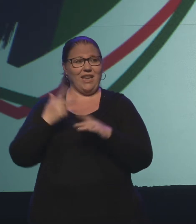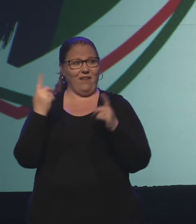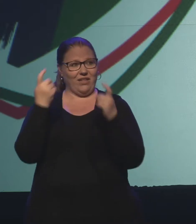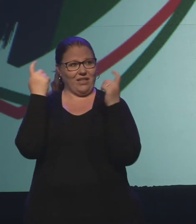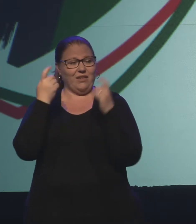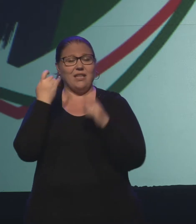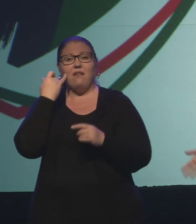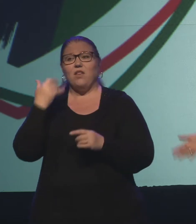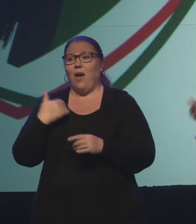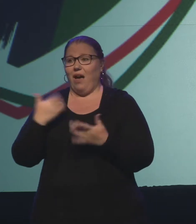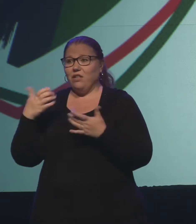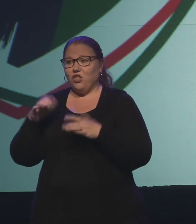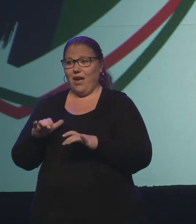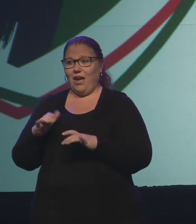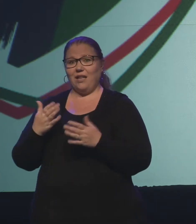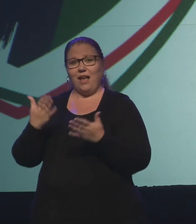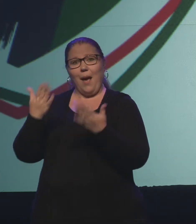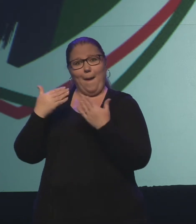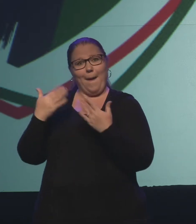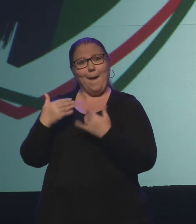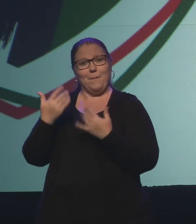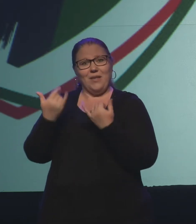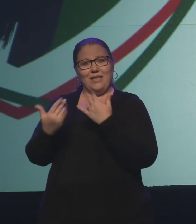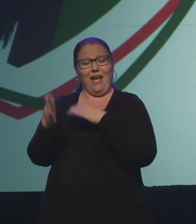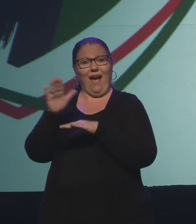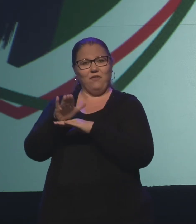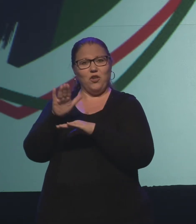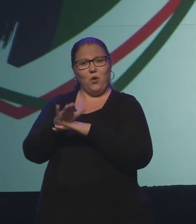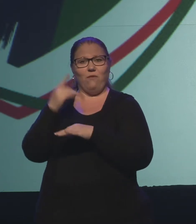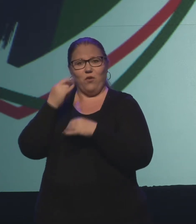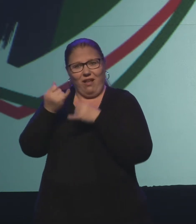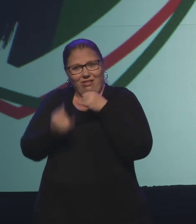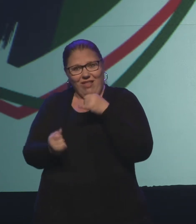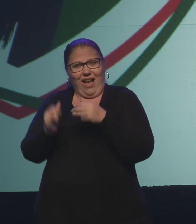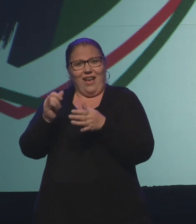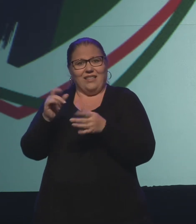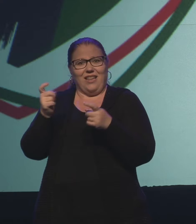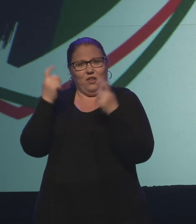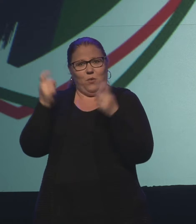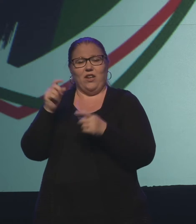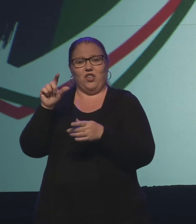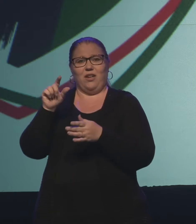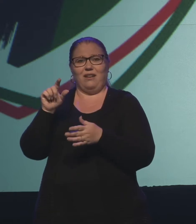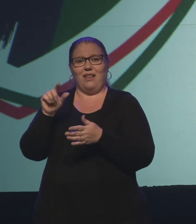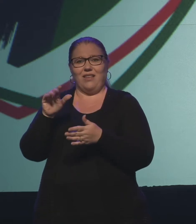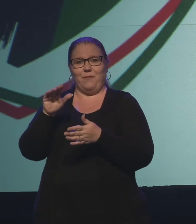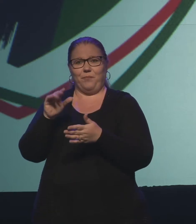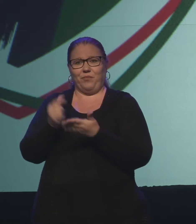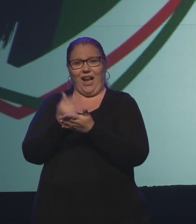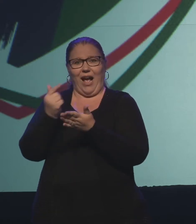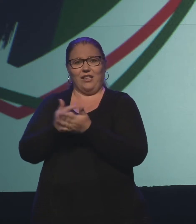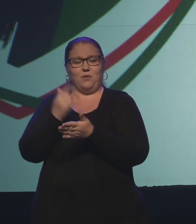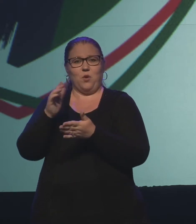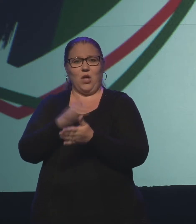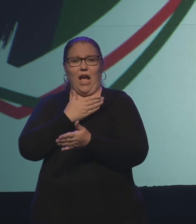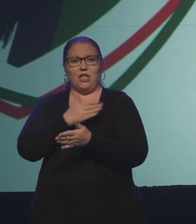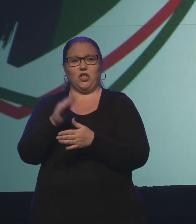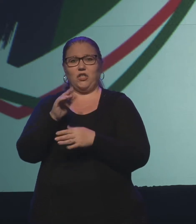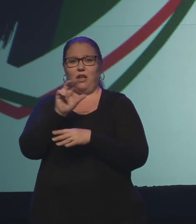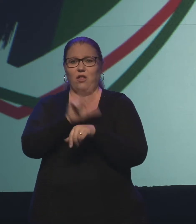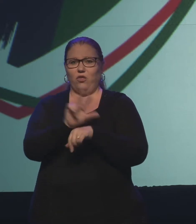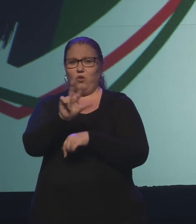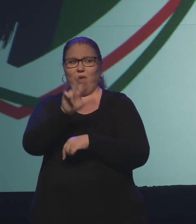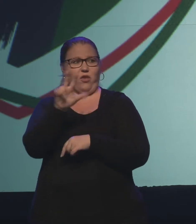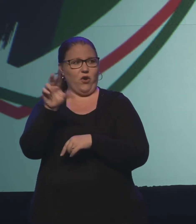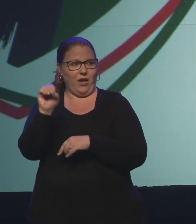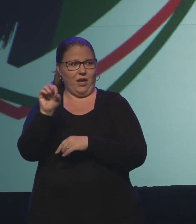if you have a chance, come out this afternoon for the finale of gospel concerts. It's at 3:30 at Roland